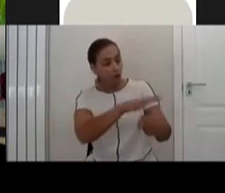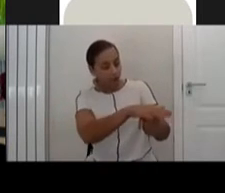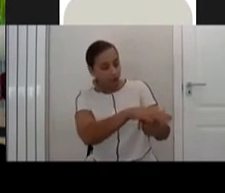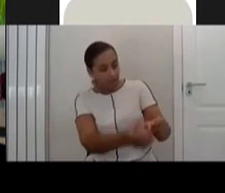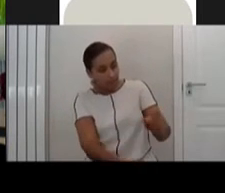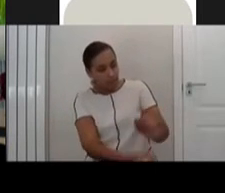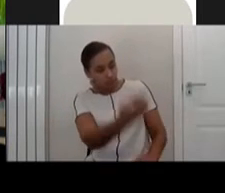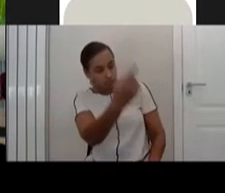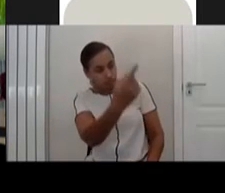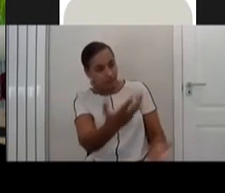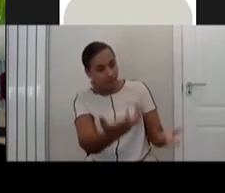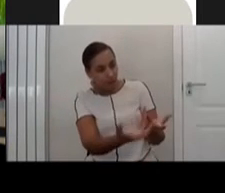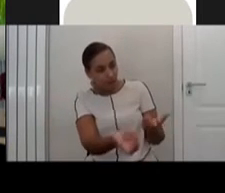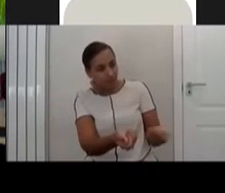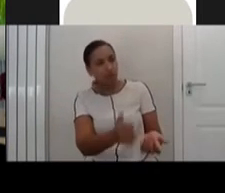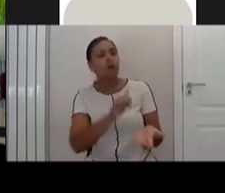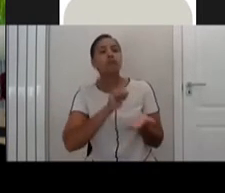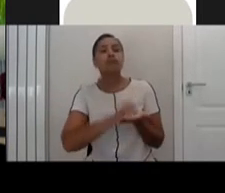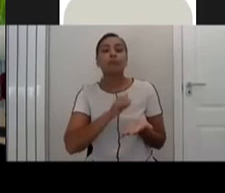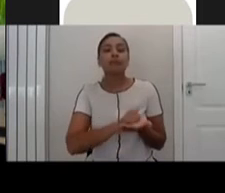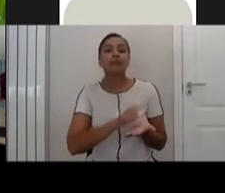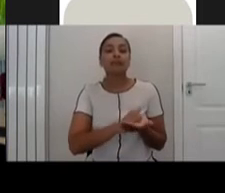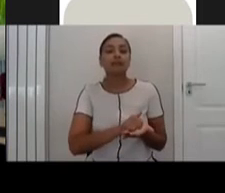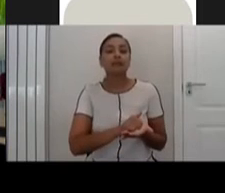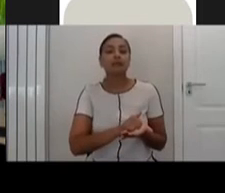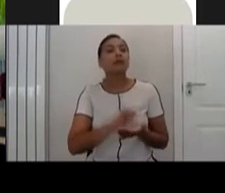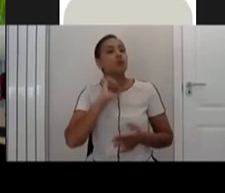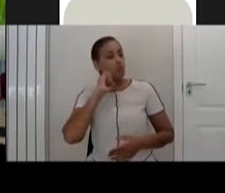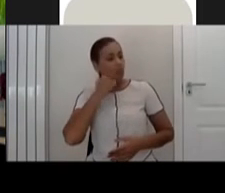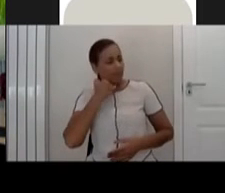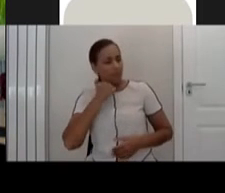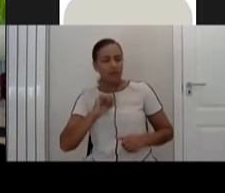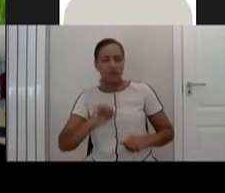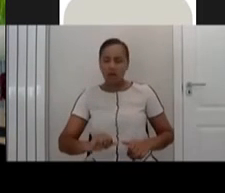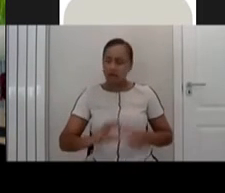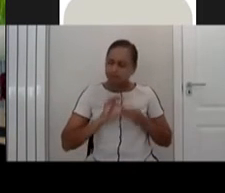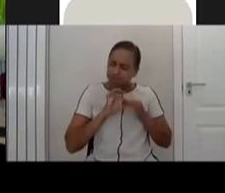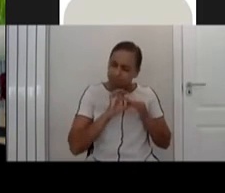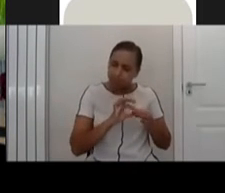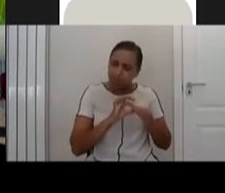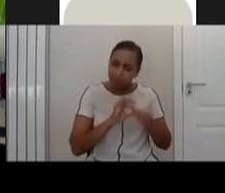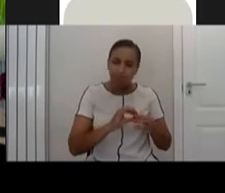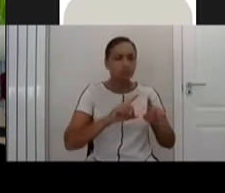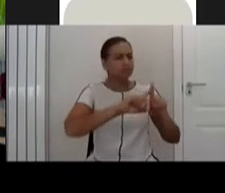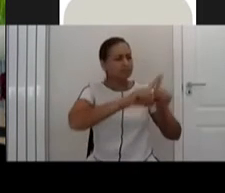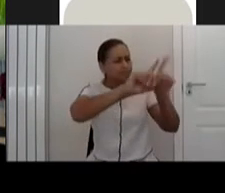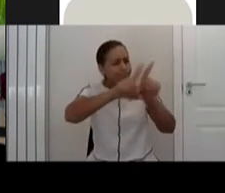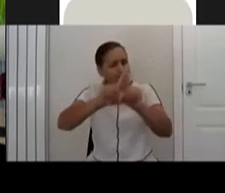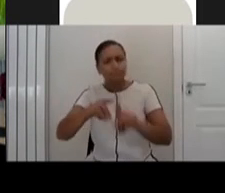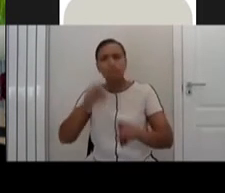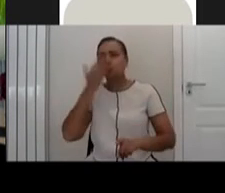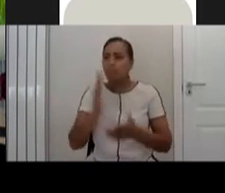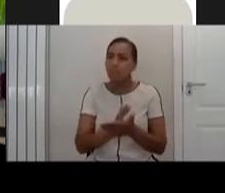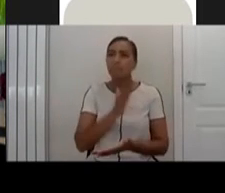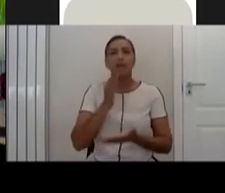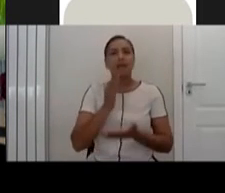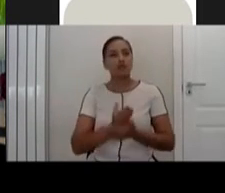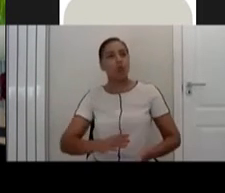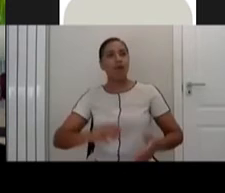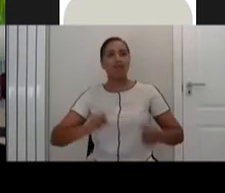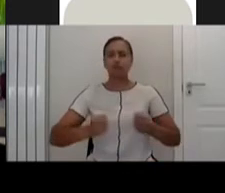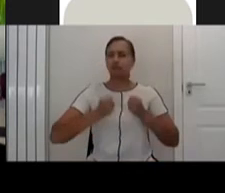within a school setting. And, you know, we will be working extremely closely with schools to make sure that happens in